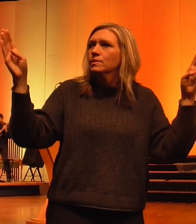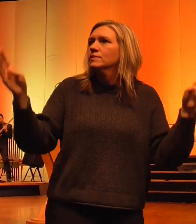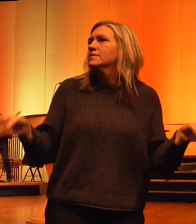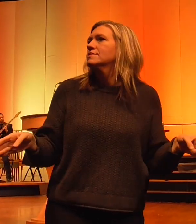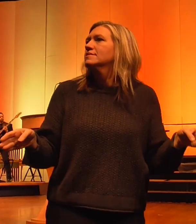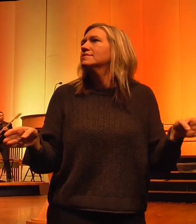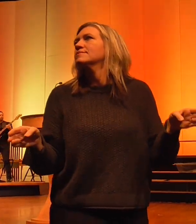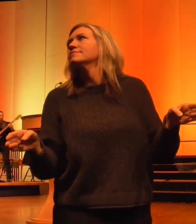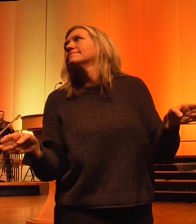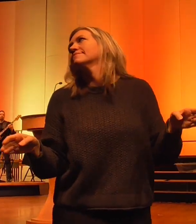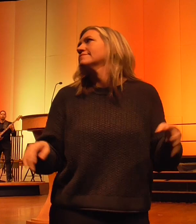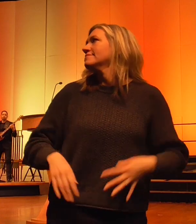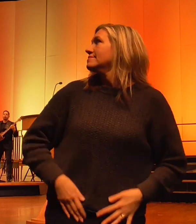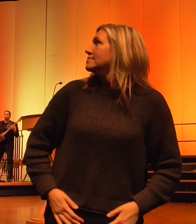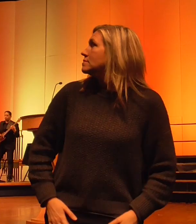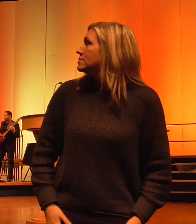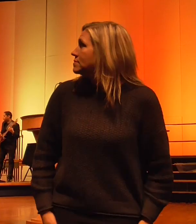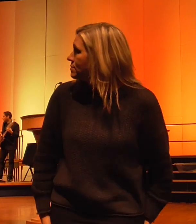house.